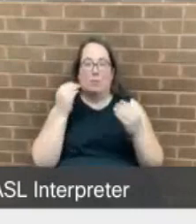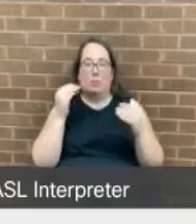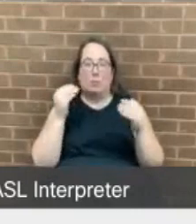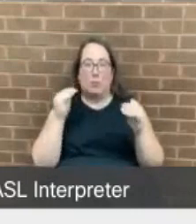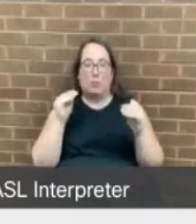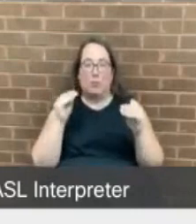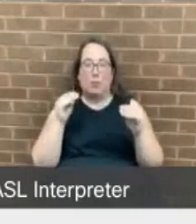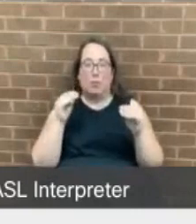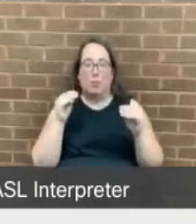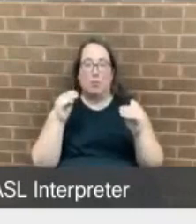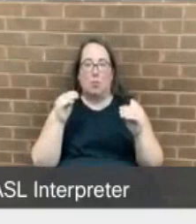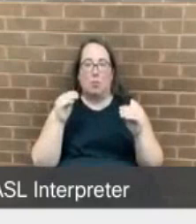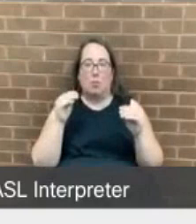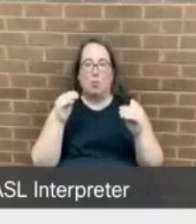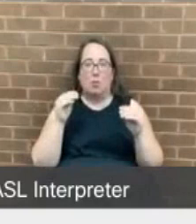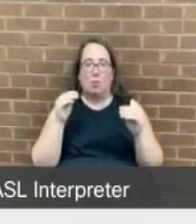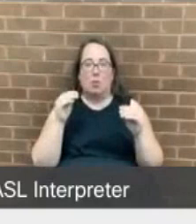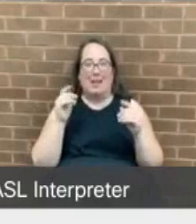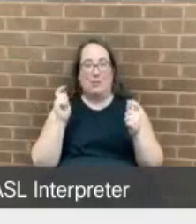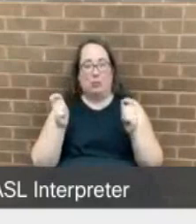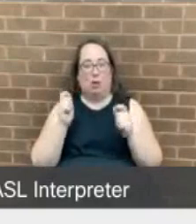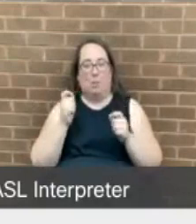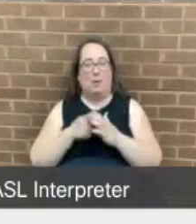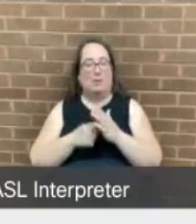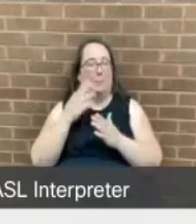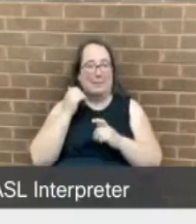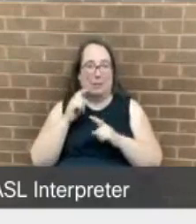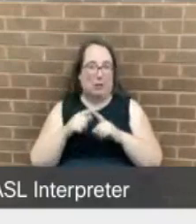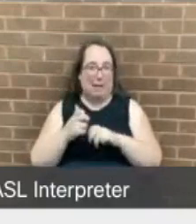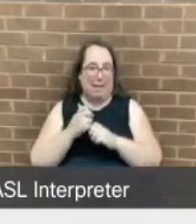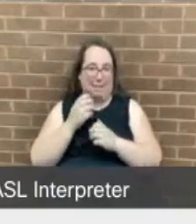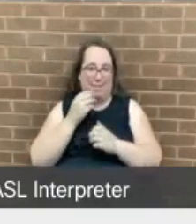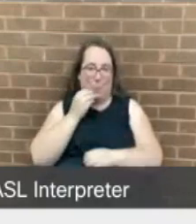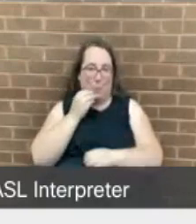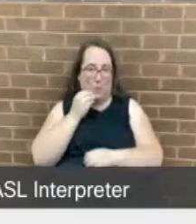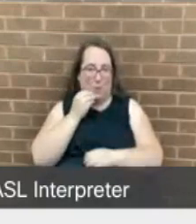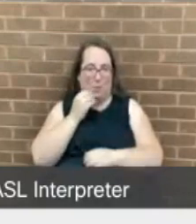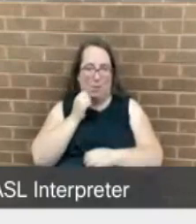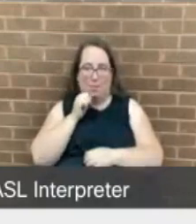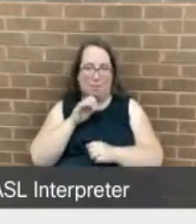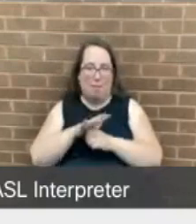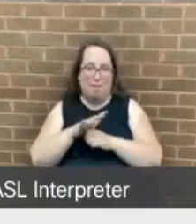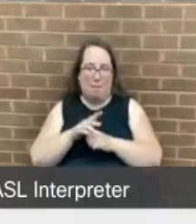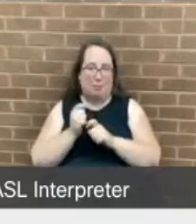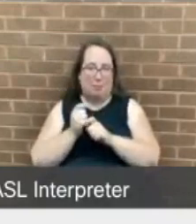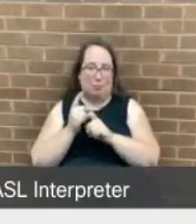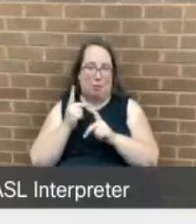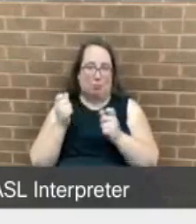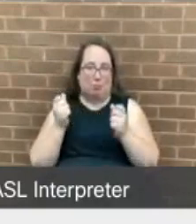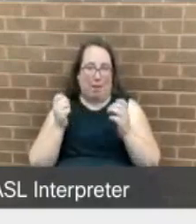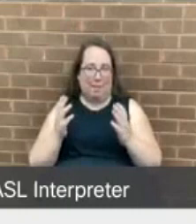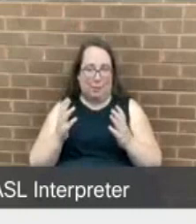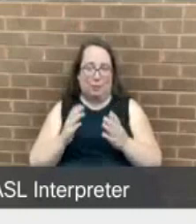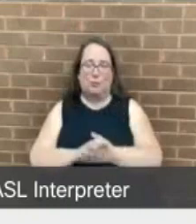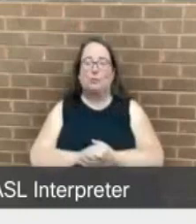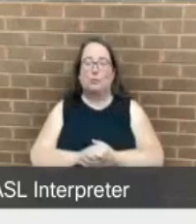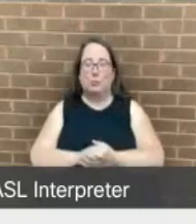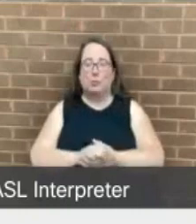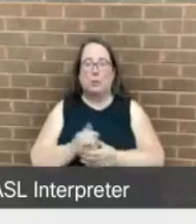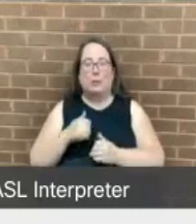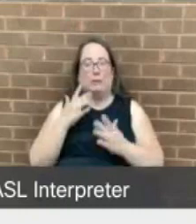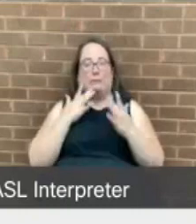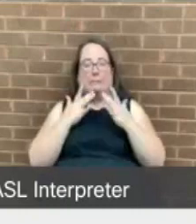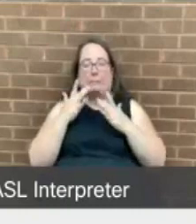kind of fluctuate their grocery prices because they couldn't get deliveries because there's not enough truck drivers. We are significantly short